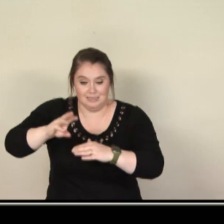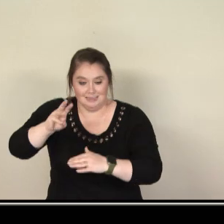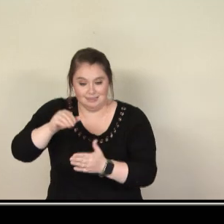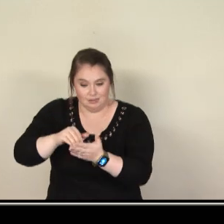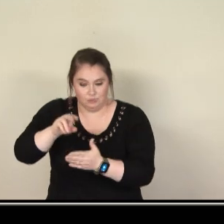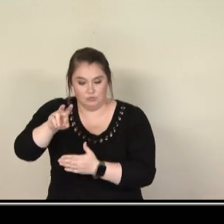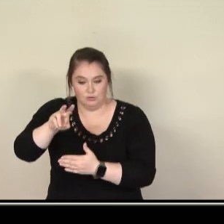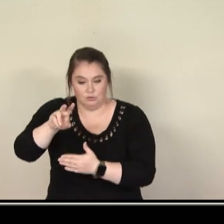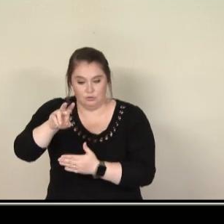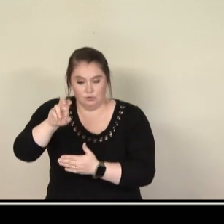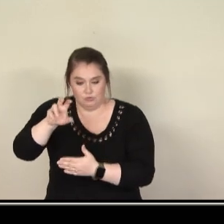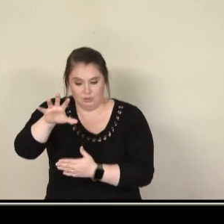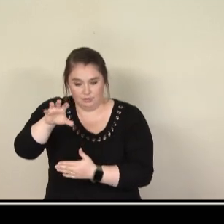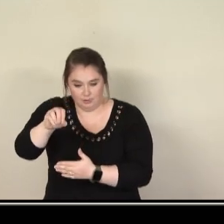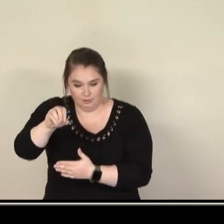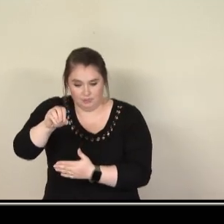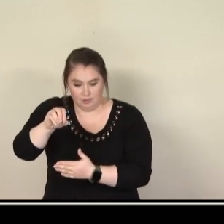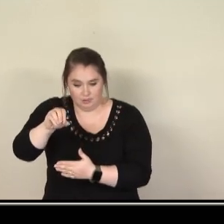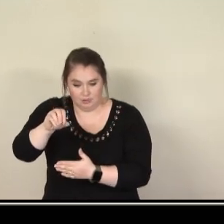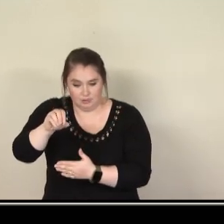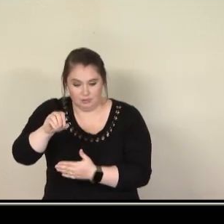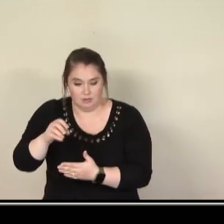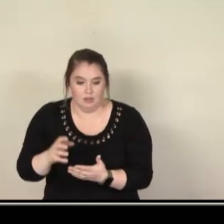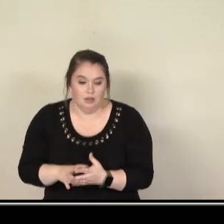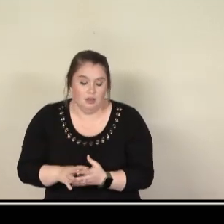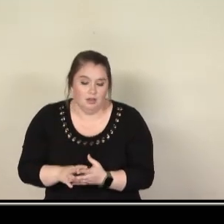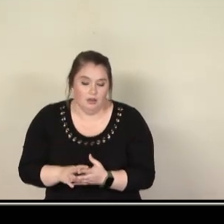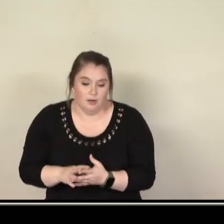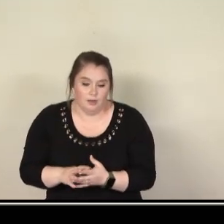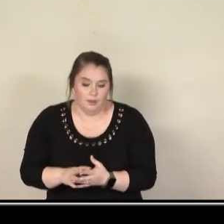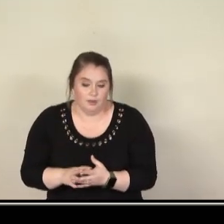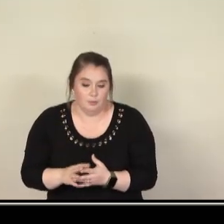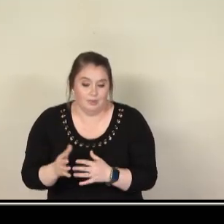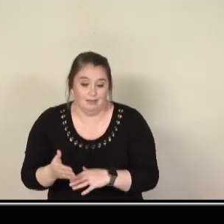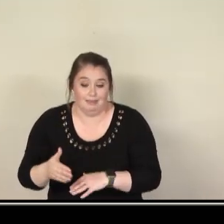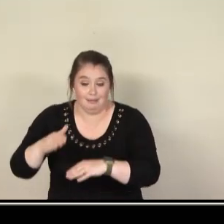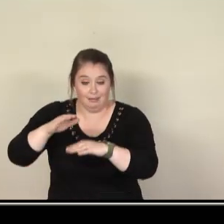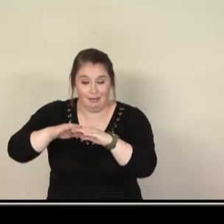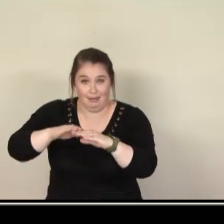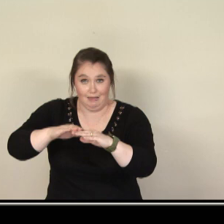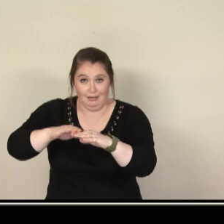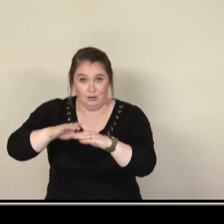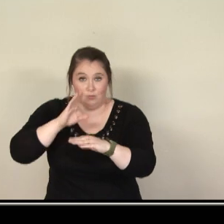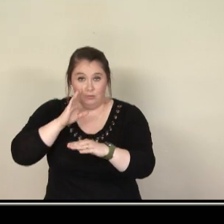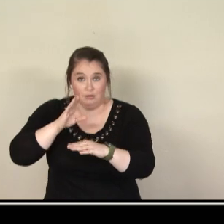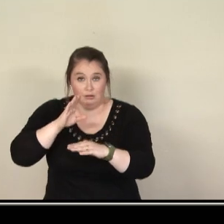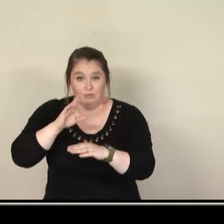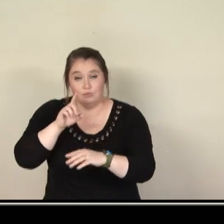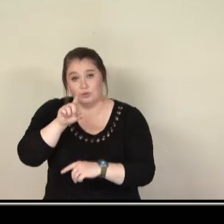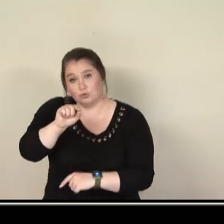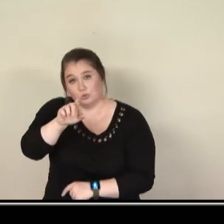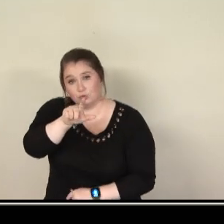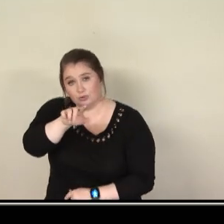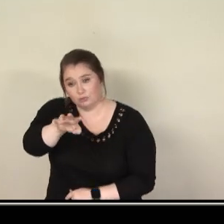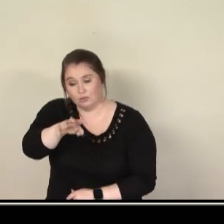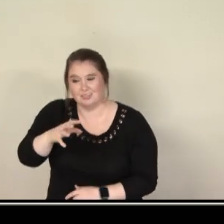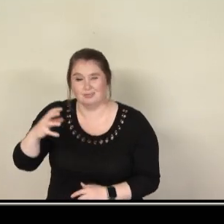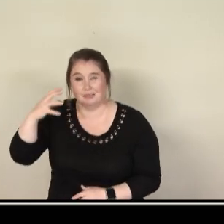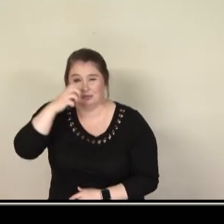in 2025. The gain for 2024 is estimated to